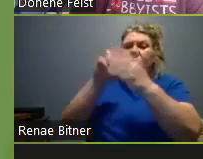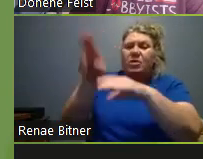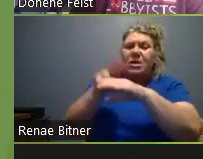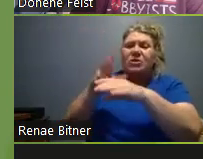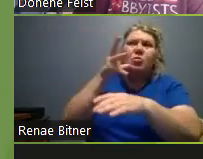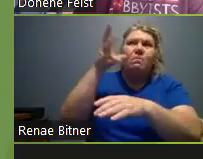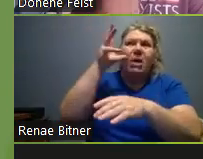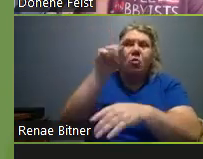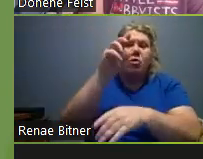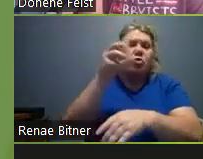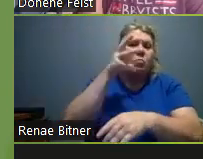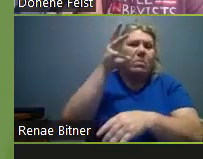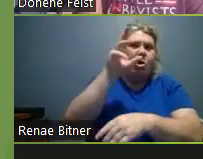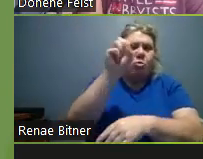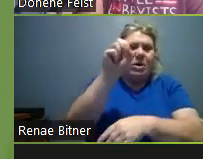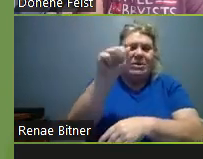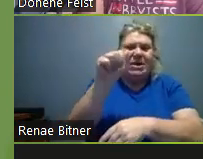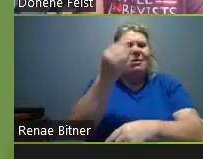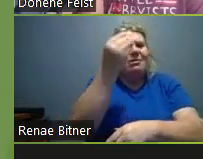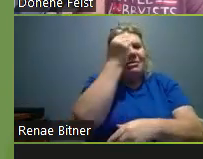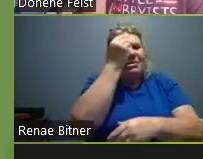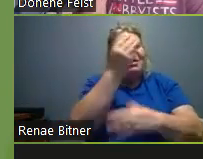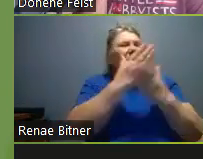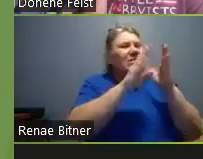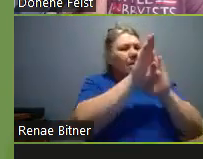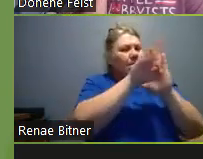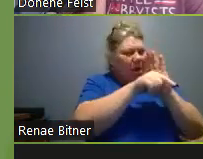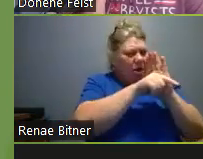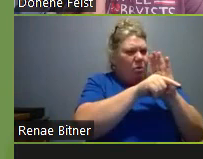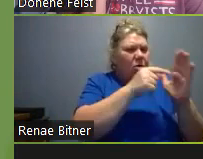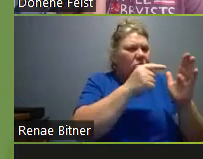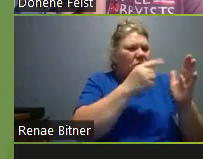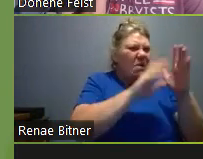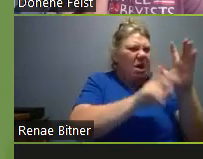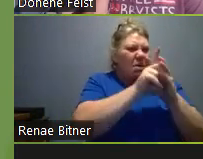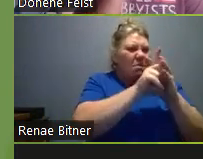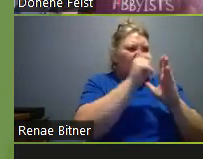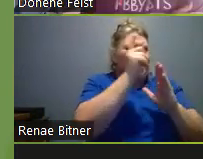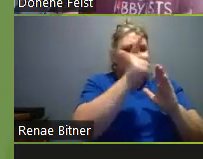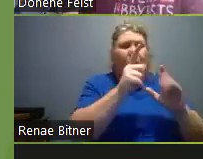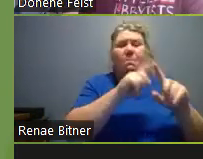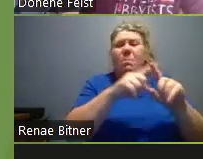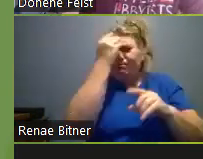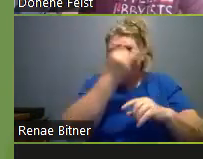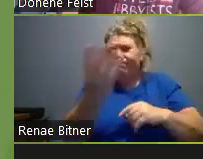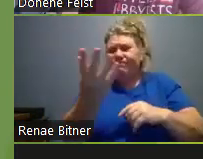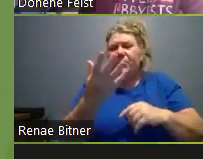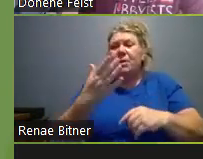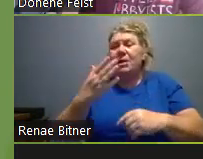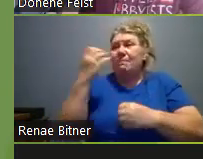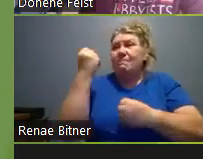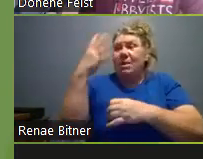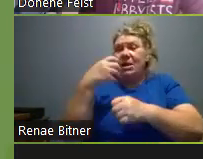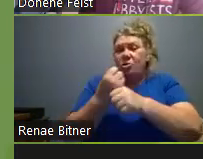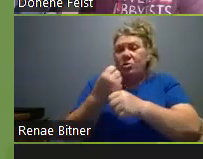bit of background, and I think it might come up in another slide, and if it does, we'll skip it. But years ago, my son was